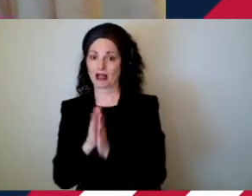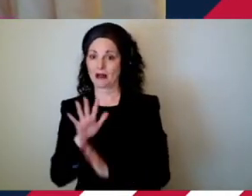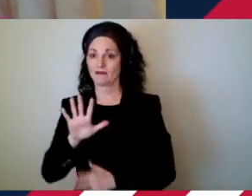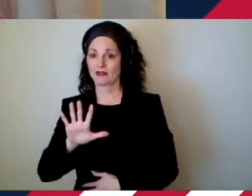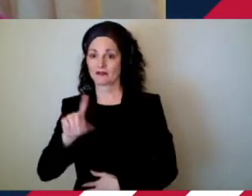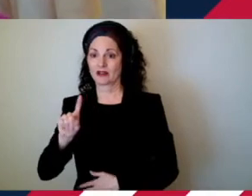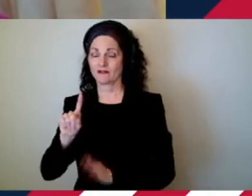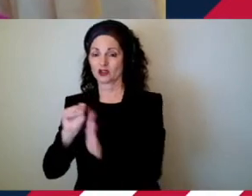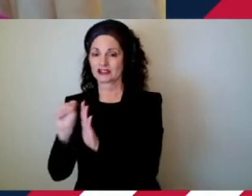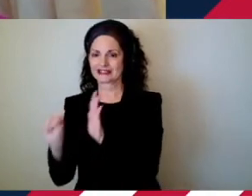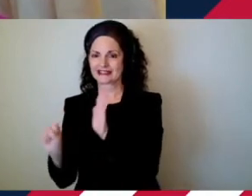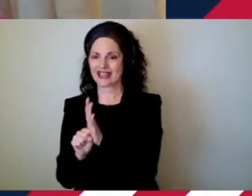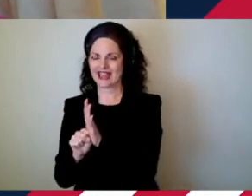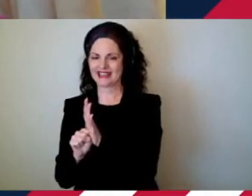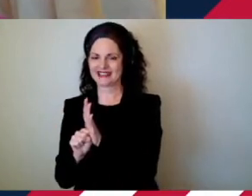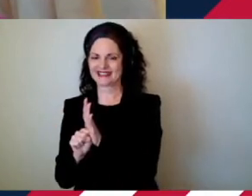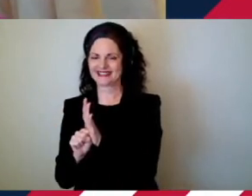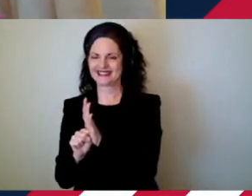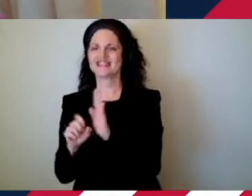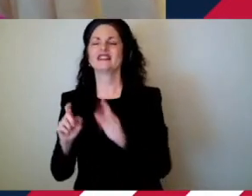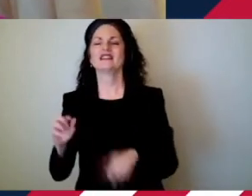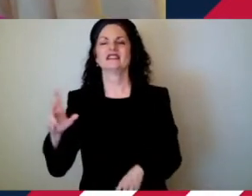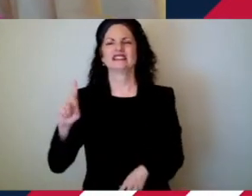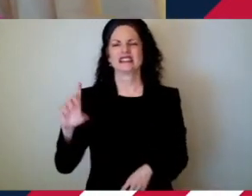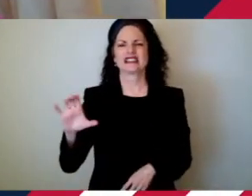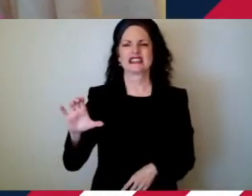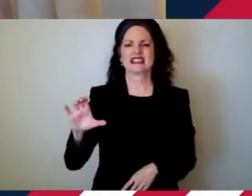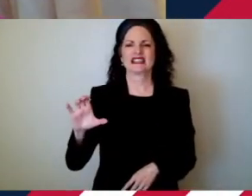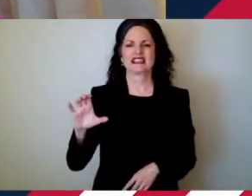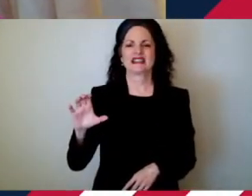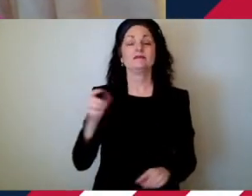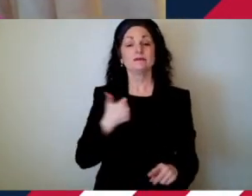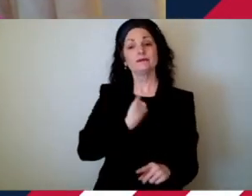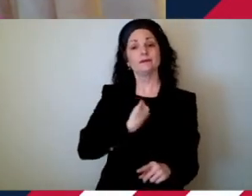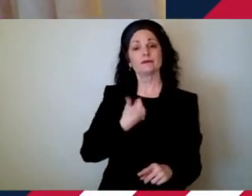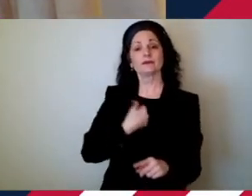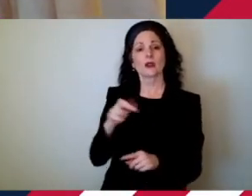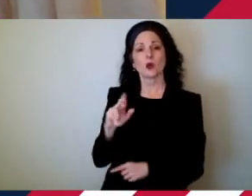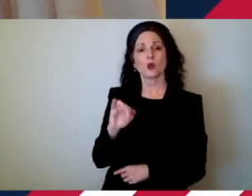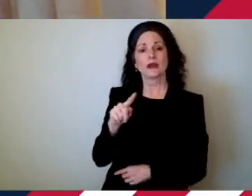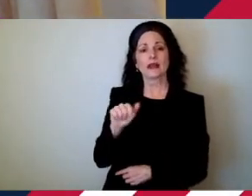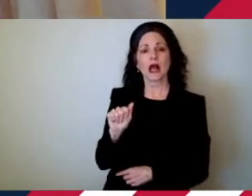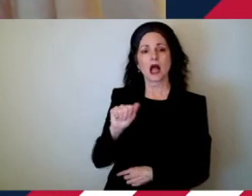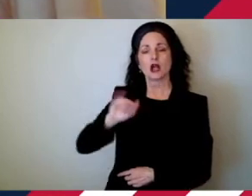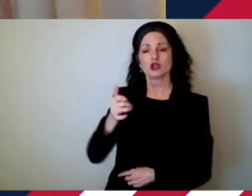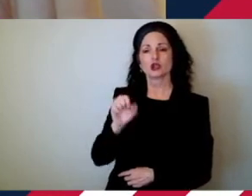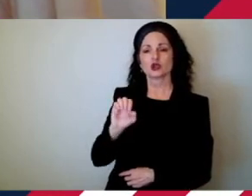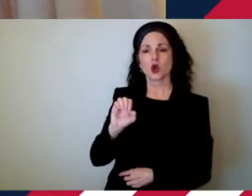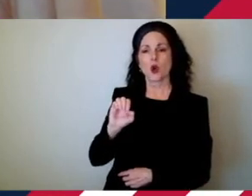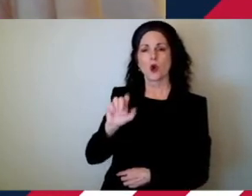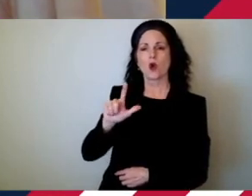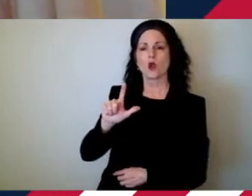of you. I am Rita Jo Lewis, a supporter of Vice President Joe Biden, who appointed me to this